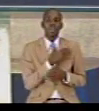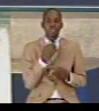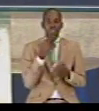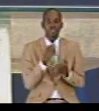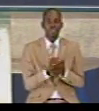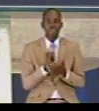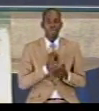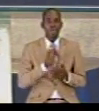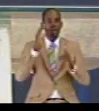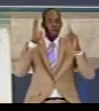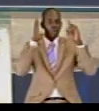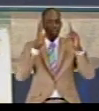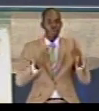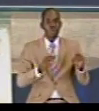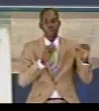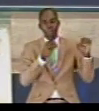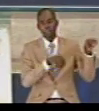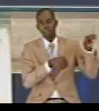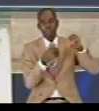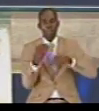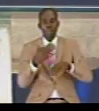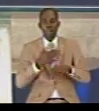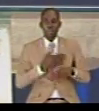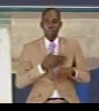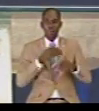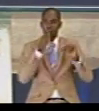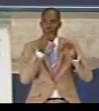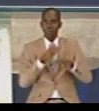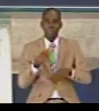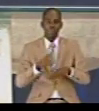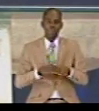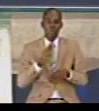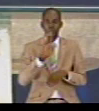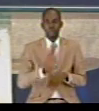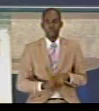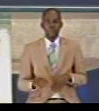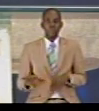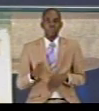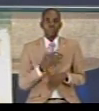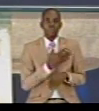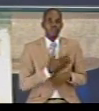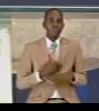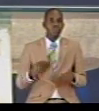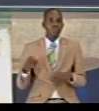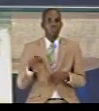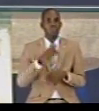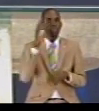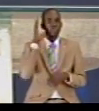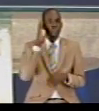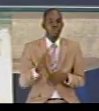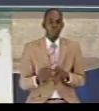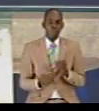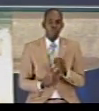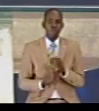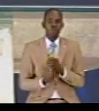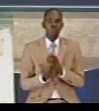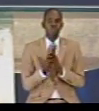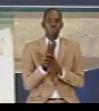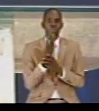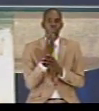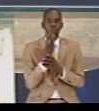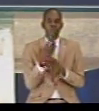my blessing upon thy offspring. Verse 4, and they shall spring up